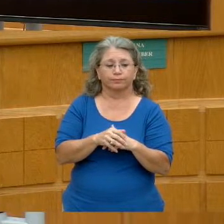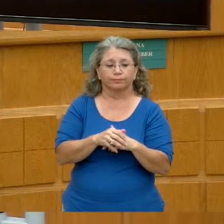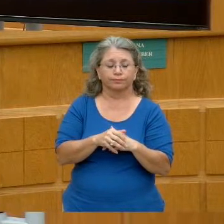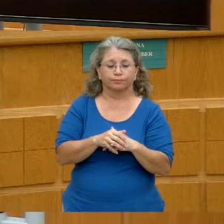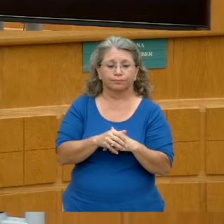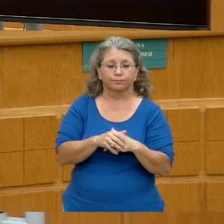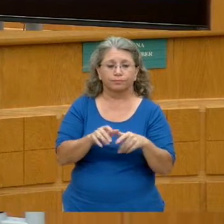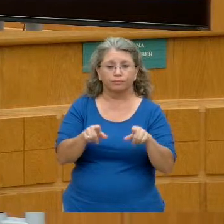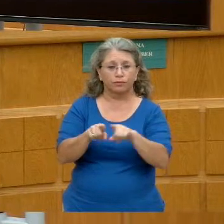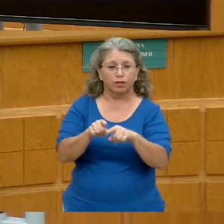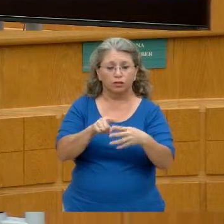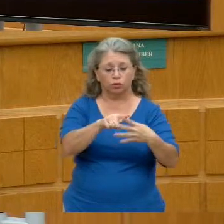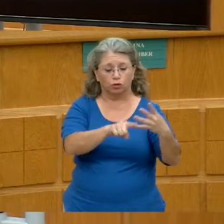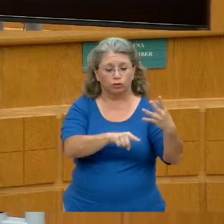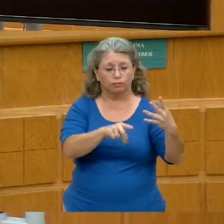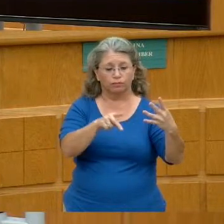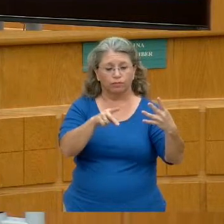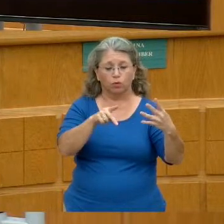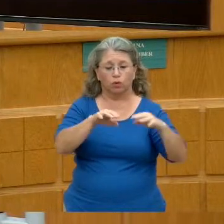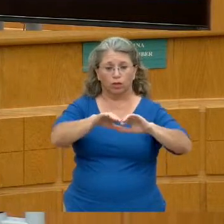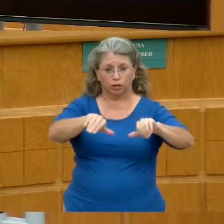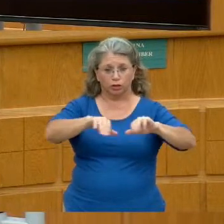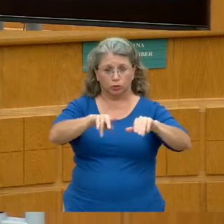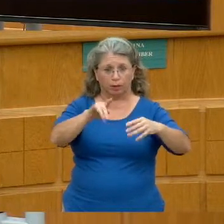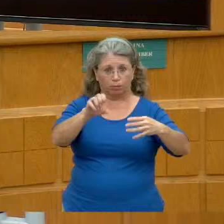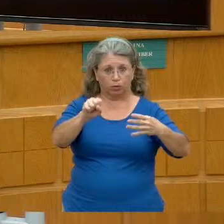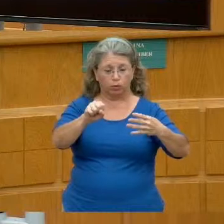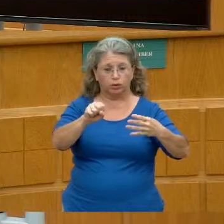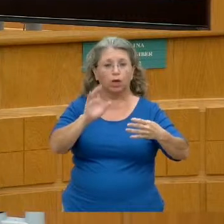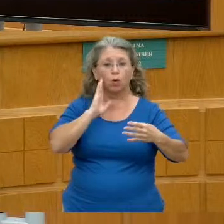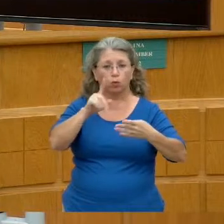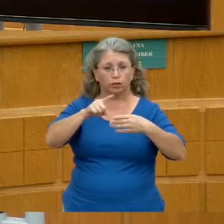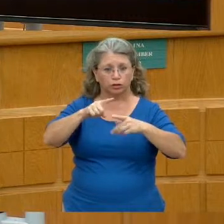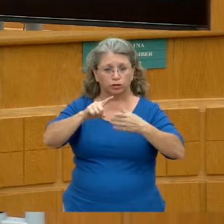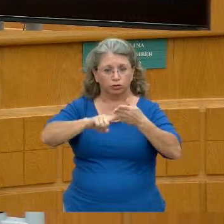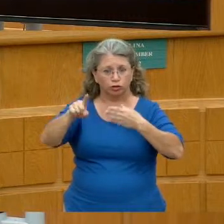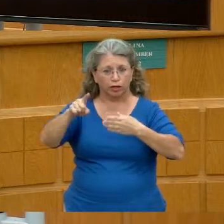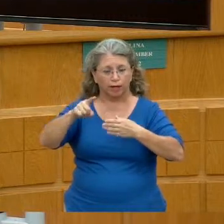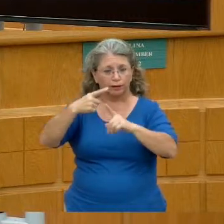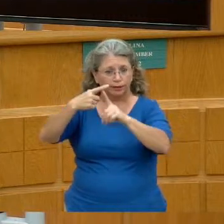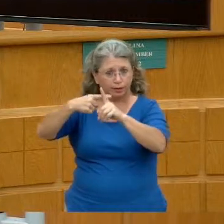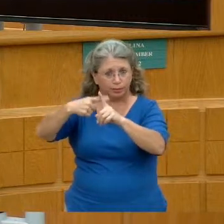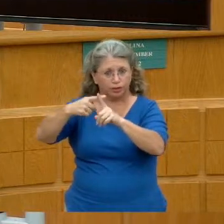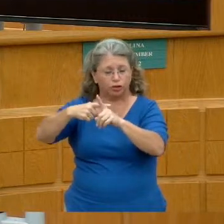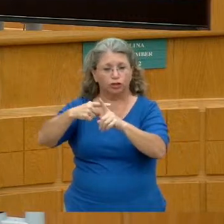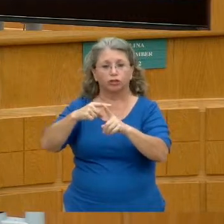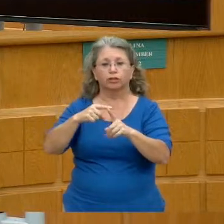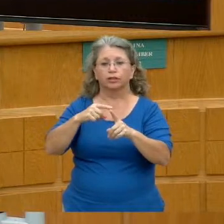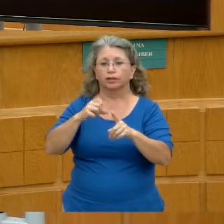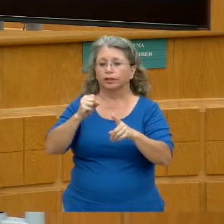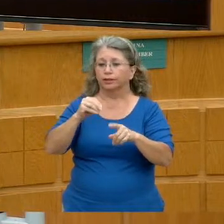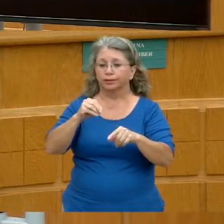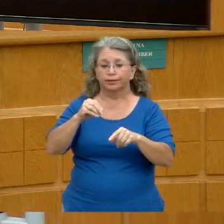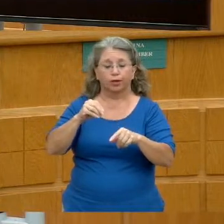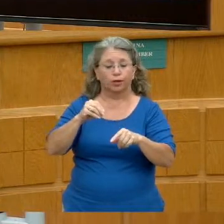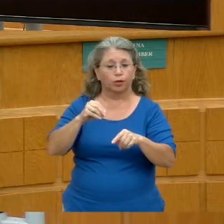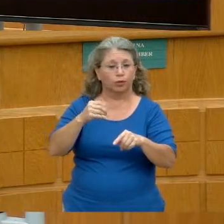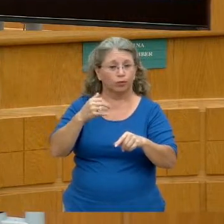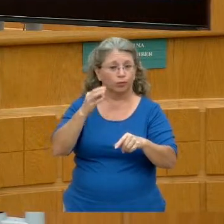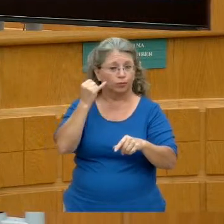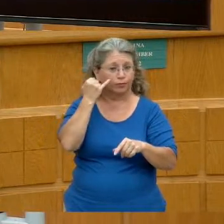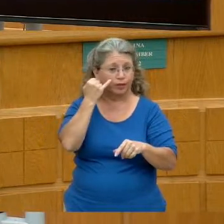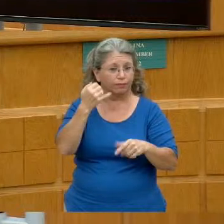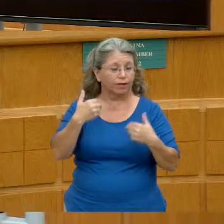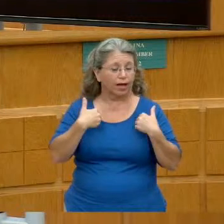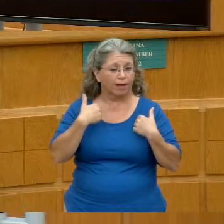4 pools, we do take temperature checks. And so you can't be running a fever. We're going to take a temperature check like we do at City Hall. If you're running a fever, you